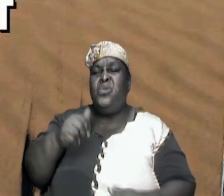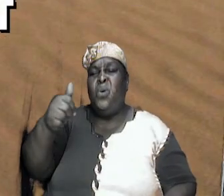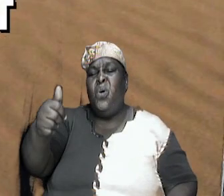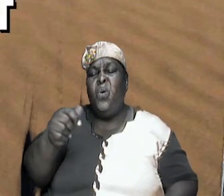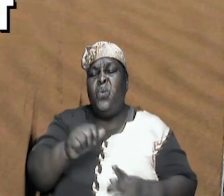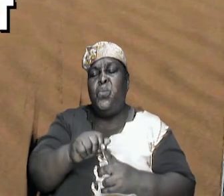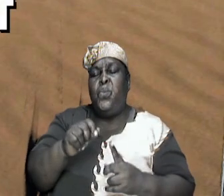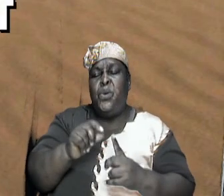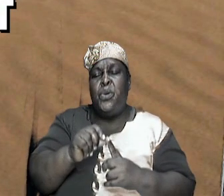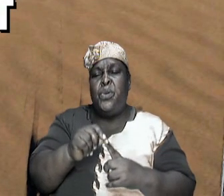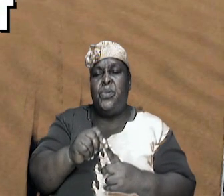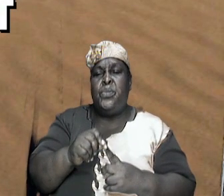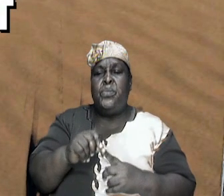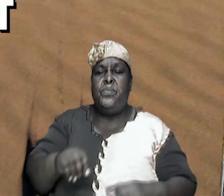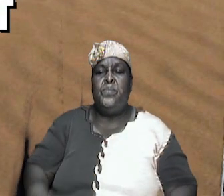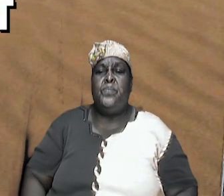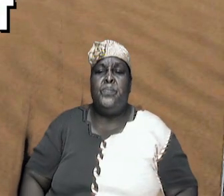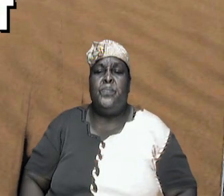it were.